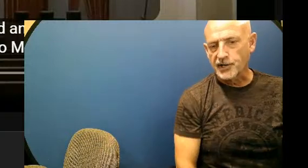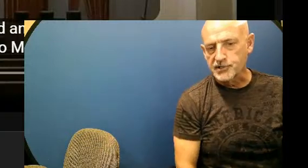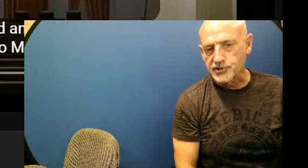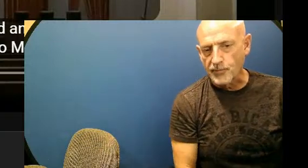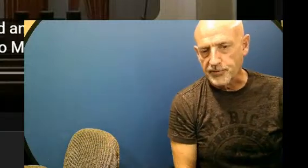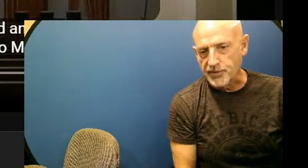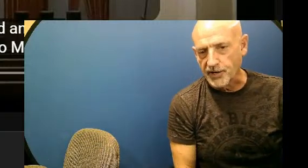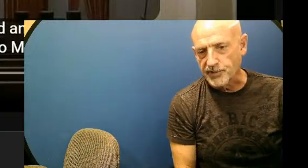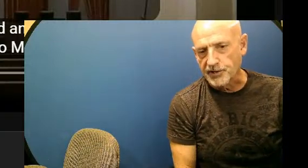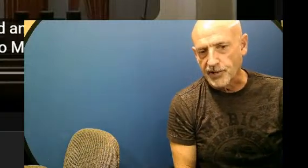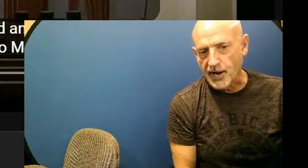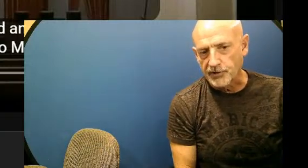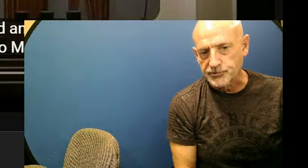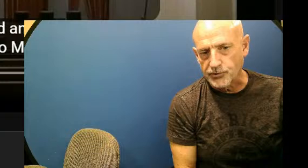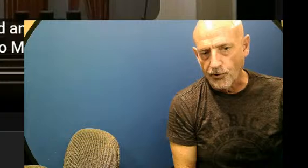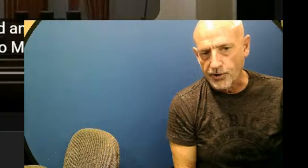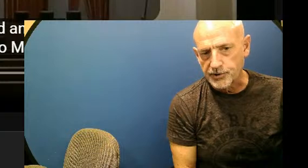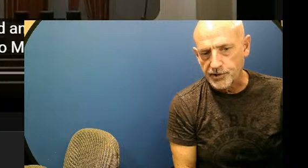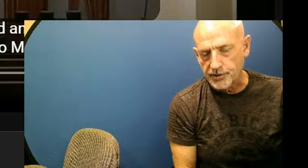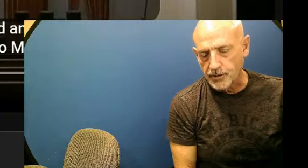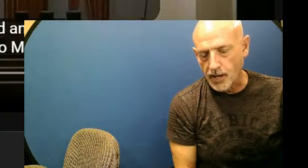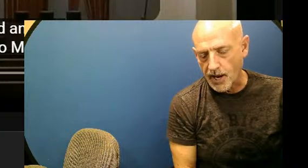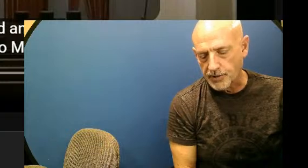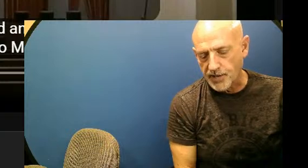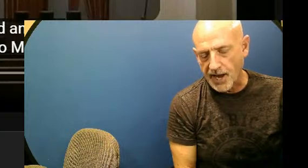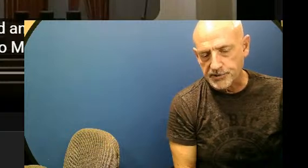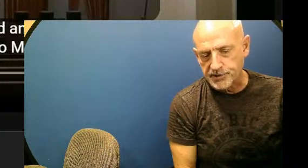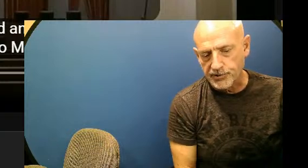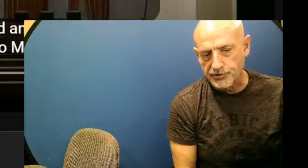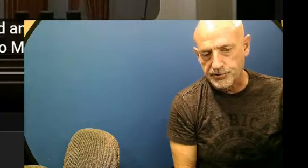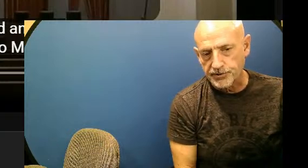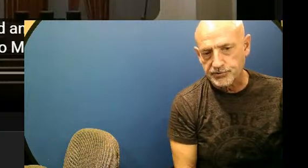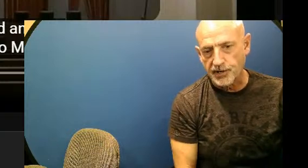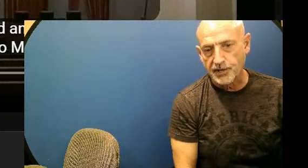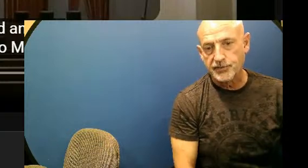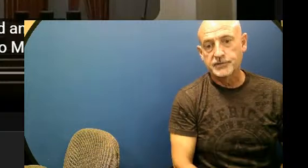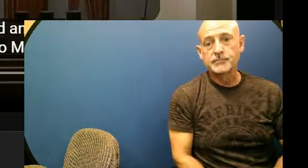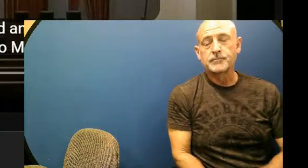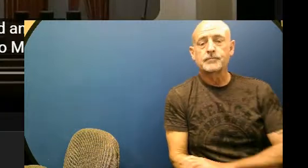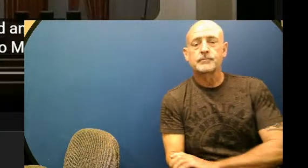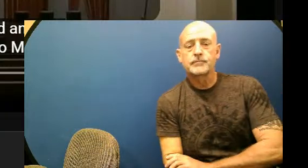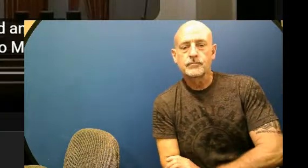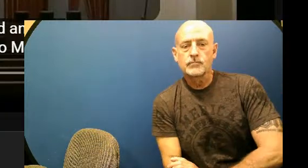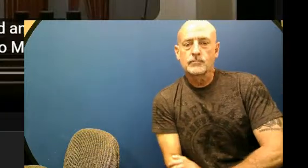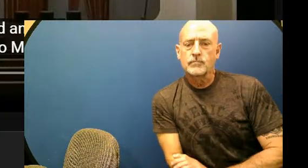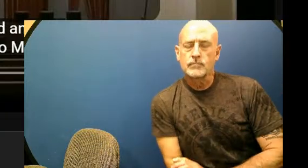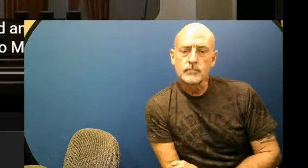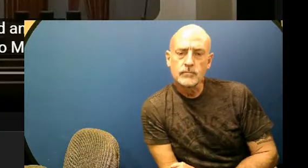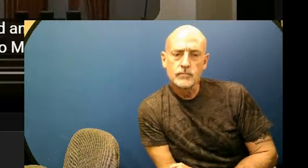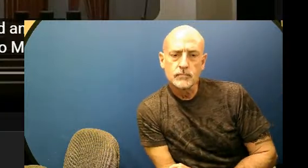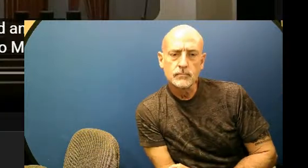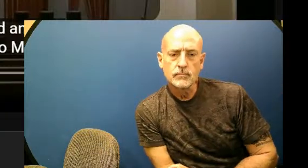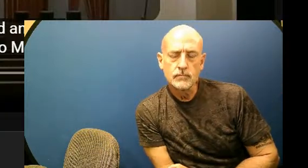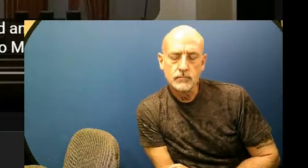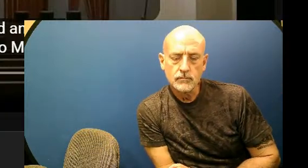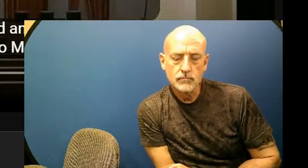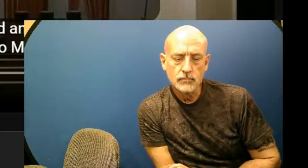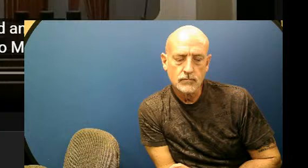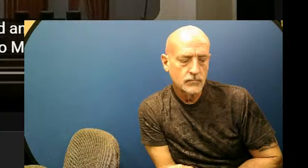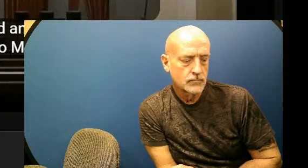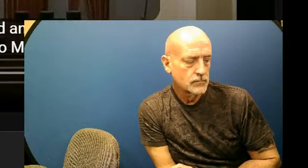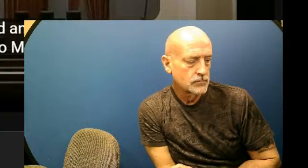sounds like he's talking about things like cloud which again storage is and, why, and a data short centers and those reprieve kind of here things. would make all the sense in the world. It's an